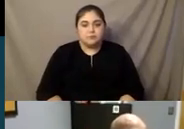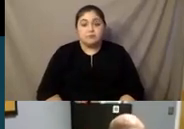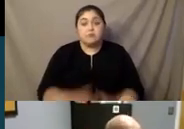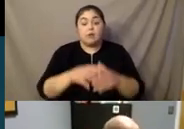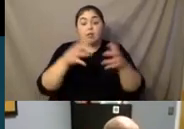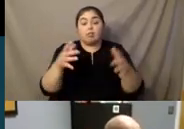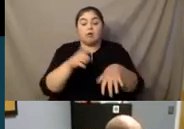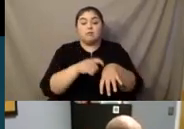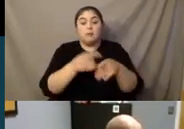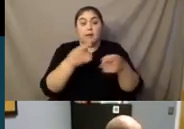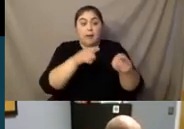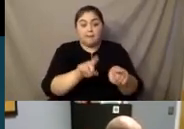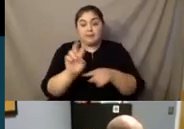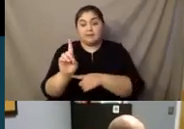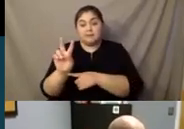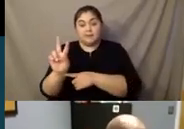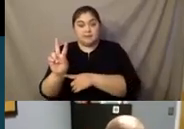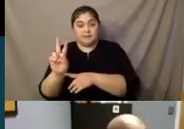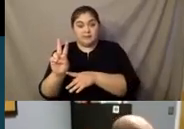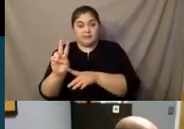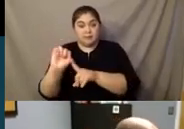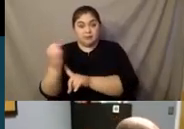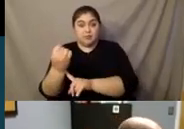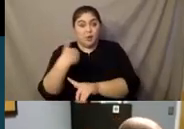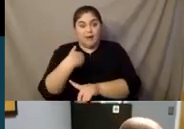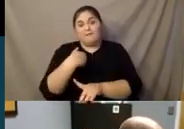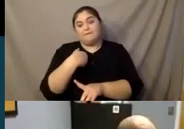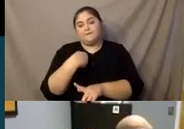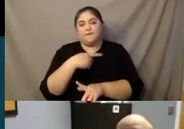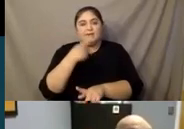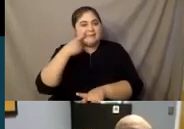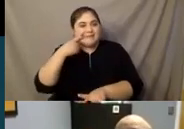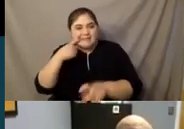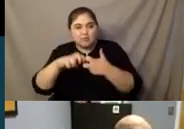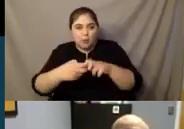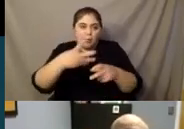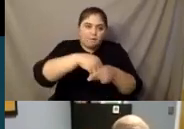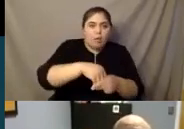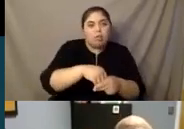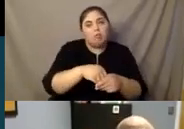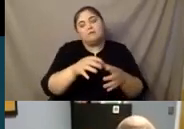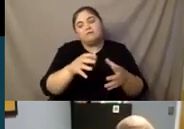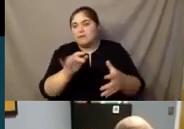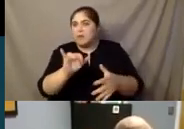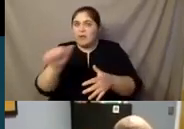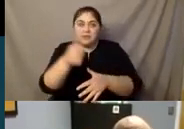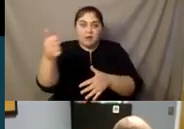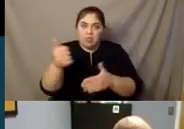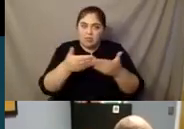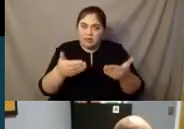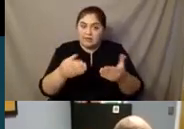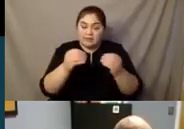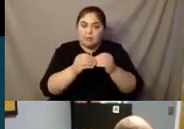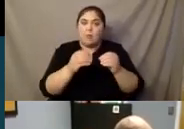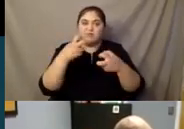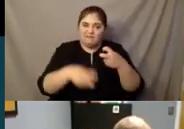cases, you have substance abuse or mental health issues that are at the root of things. And again, that's just another thing that it's more